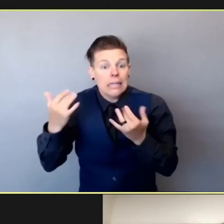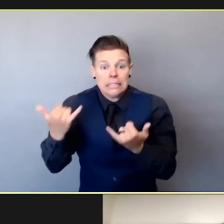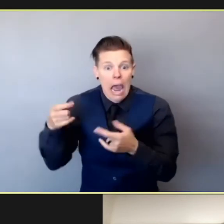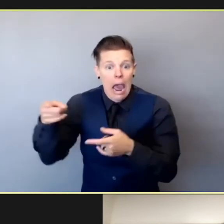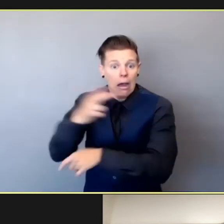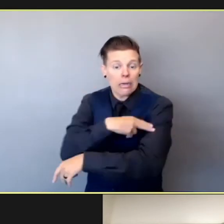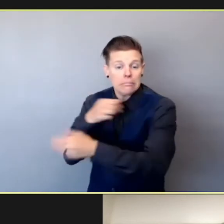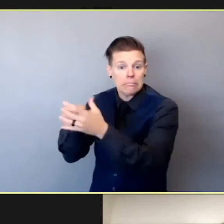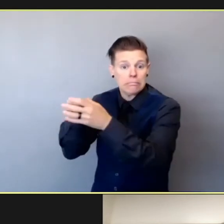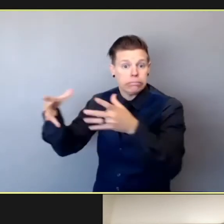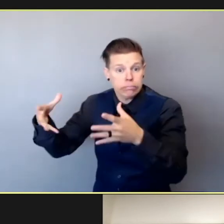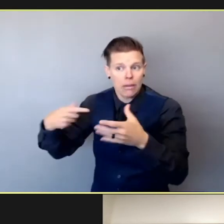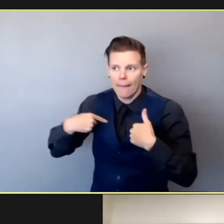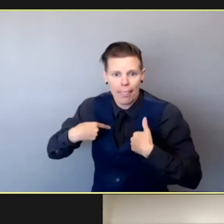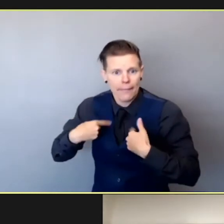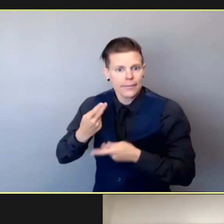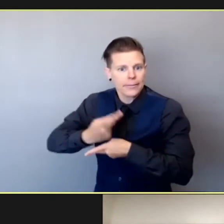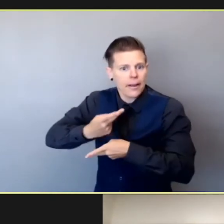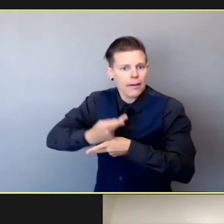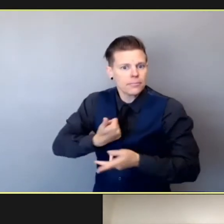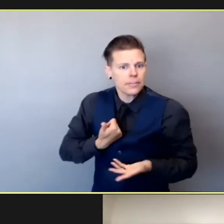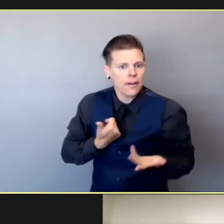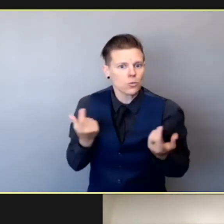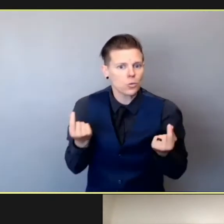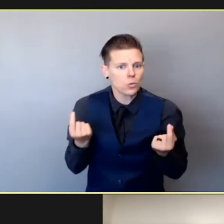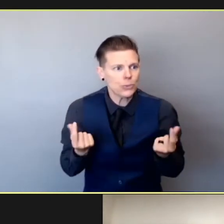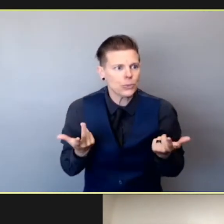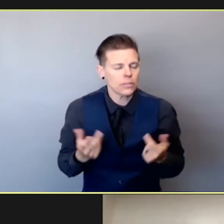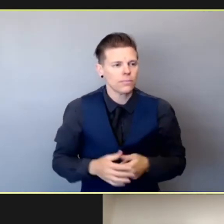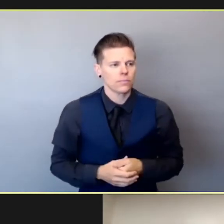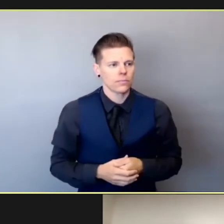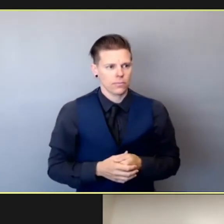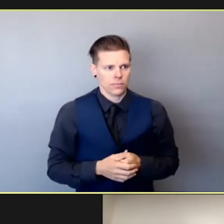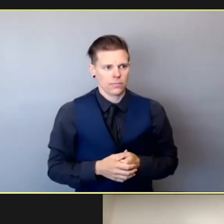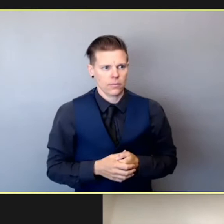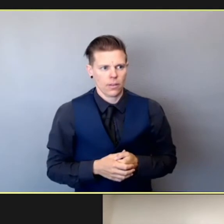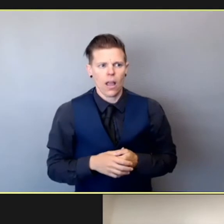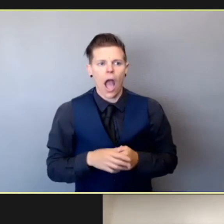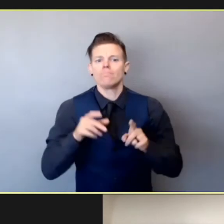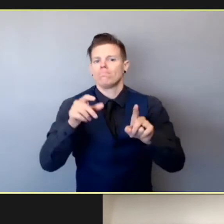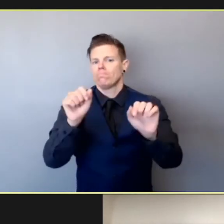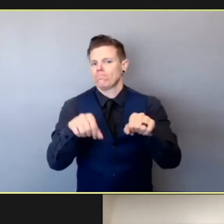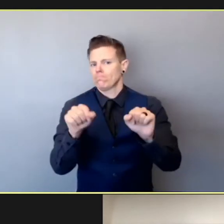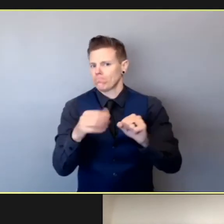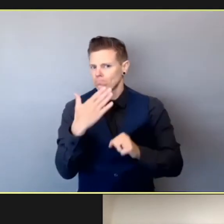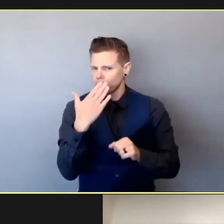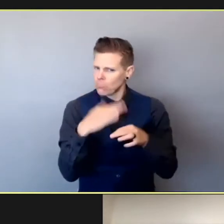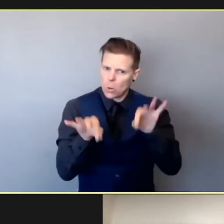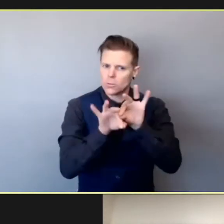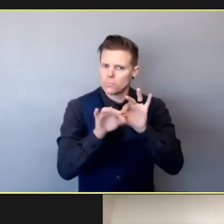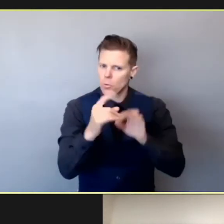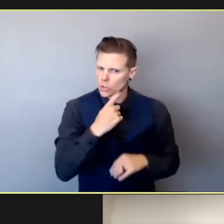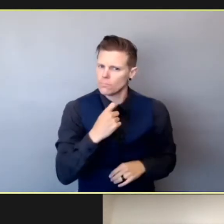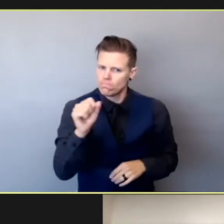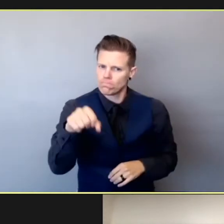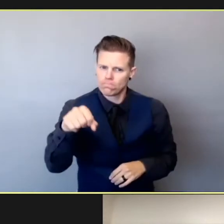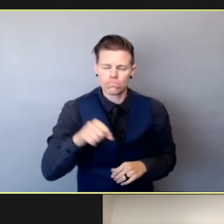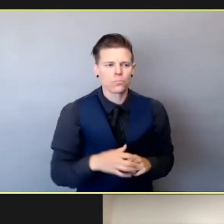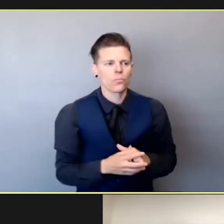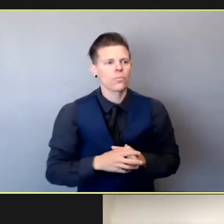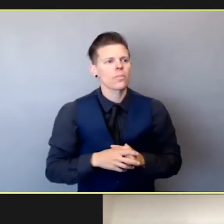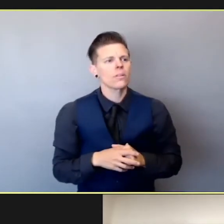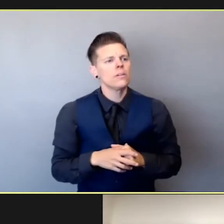So that's another really important question. And I think that we're in a place right now where